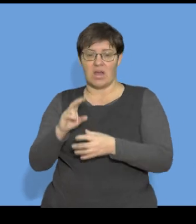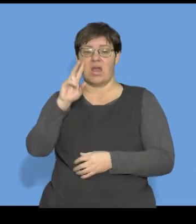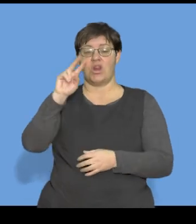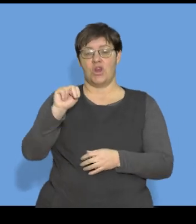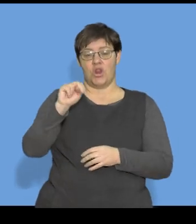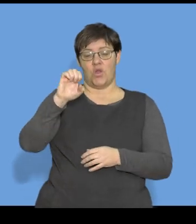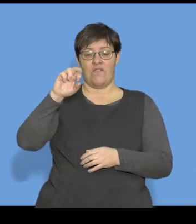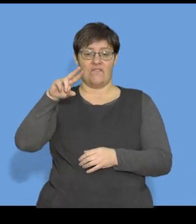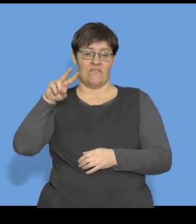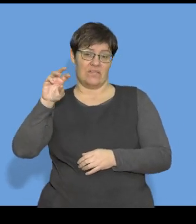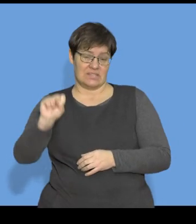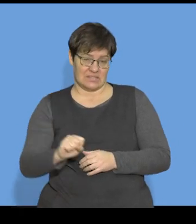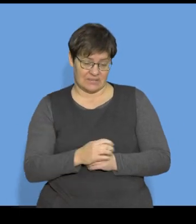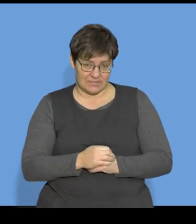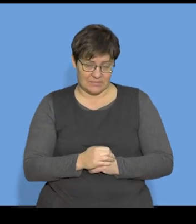nerves.